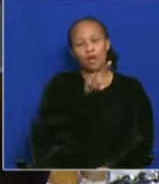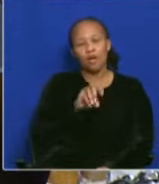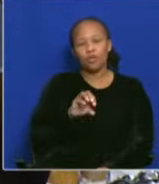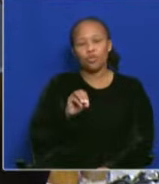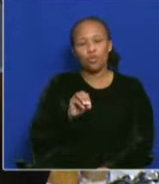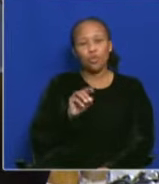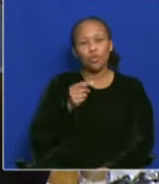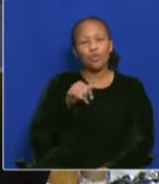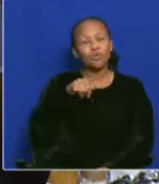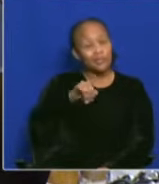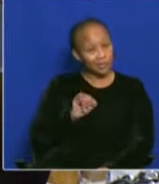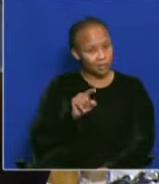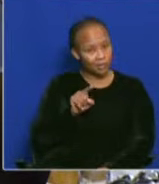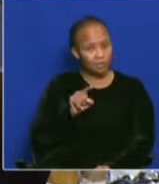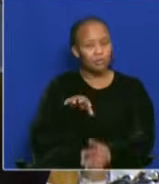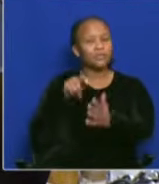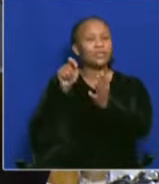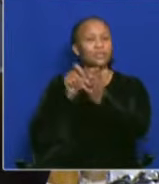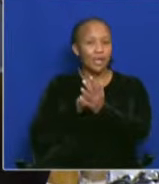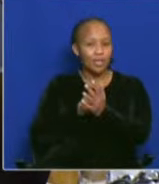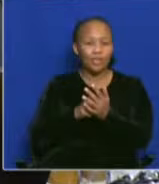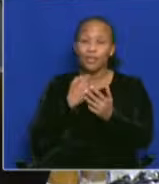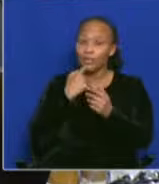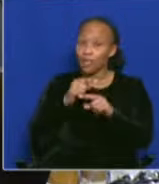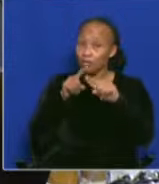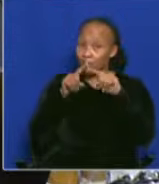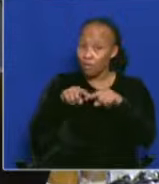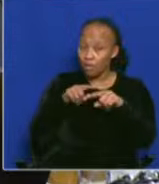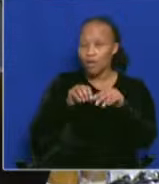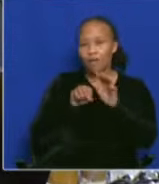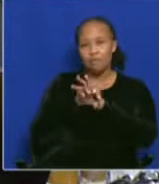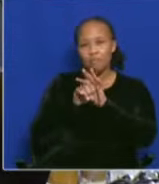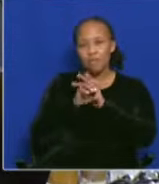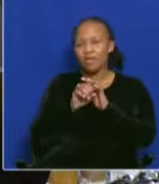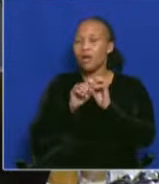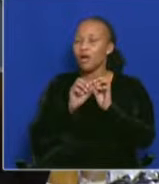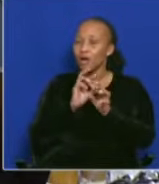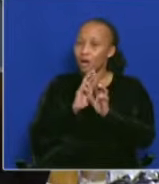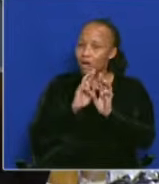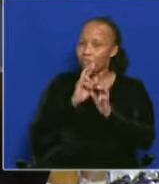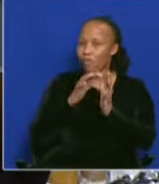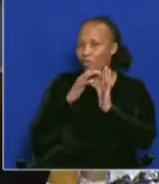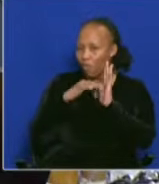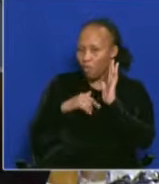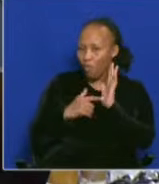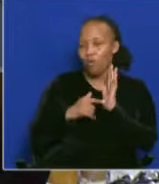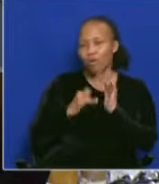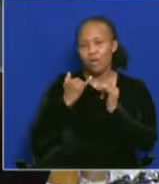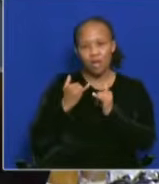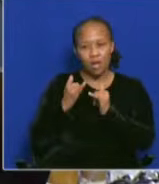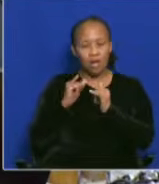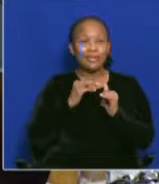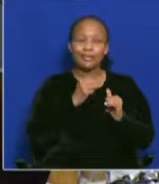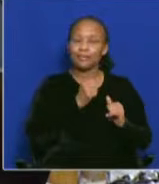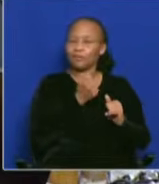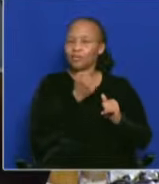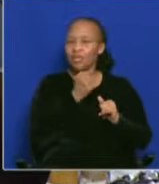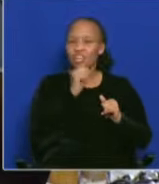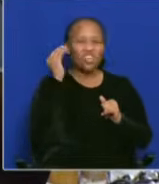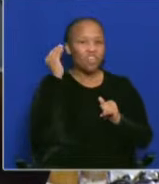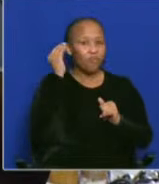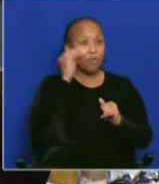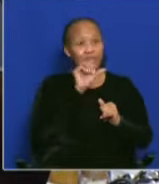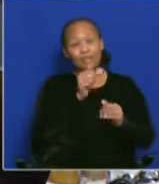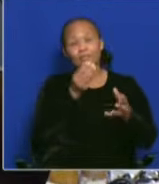on are media reports, the Ipsos study, etc., which is secondary information, and it's not based on, and he says that we are unable to tell whether